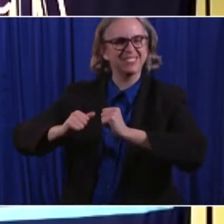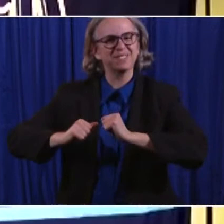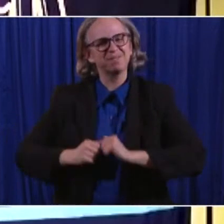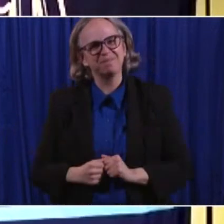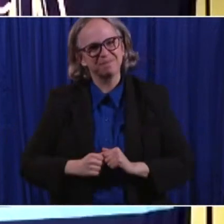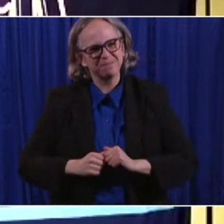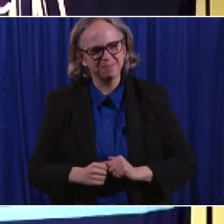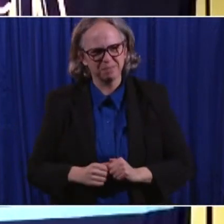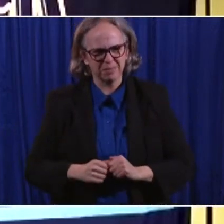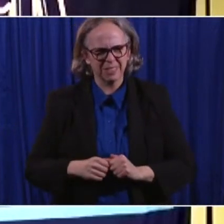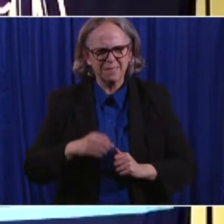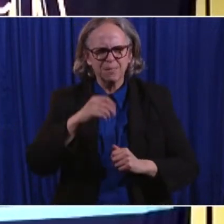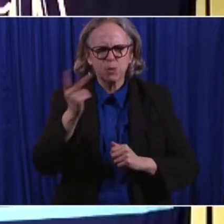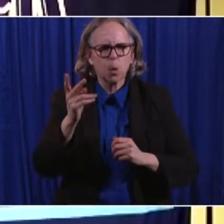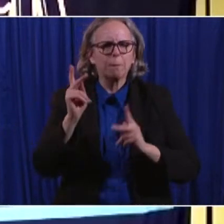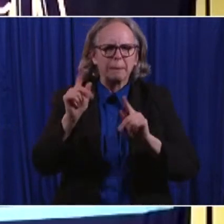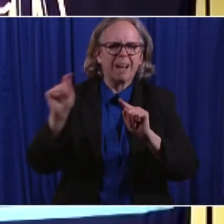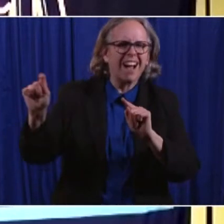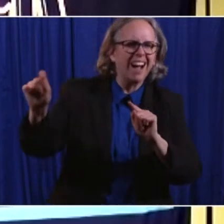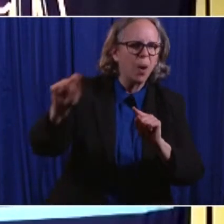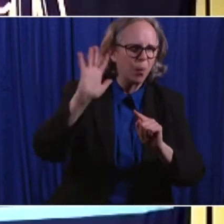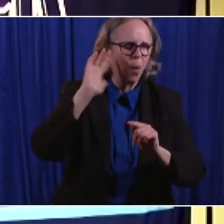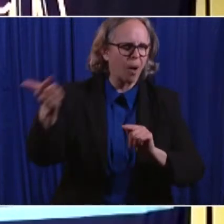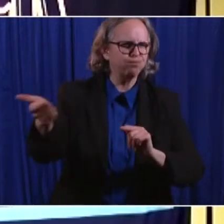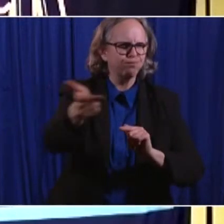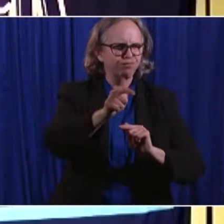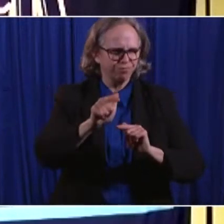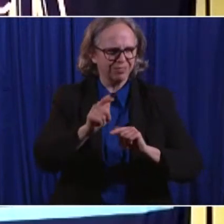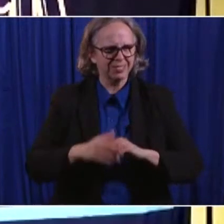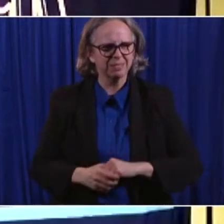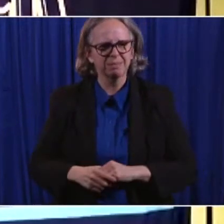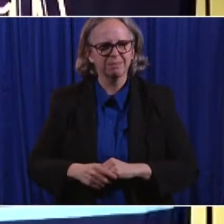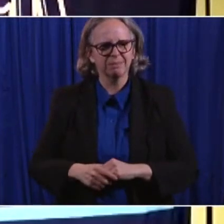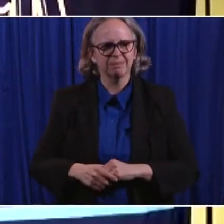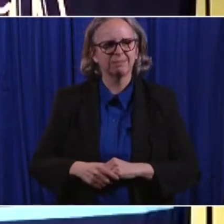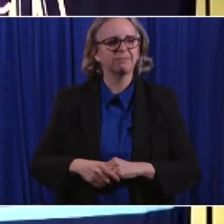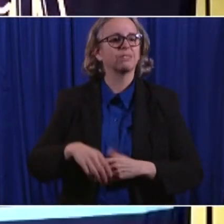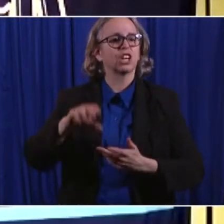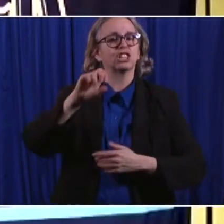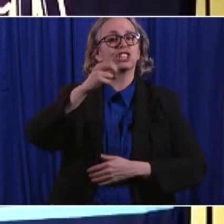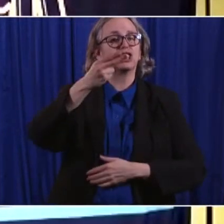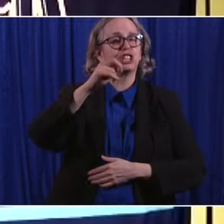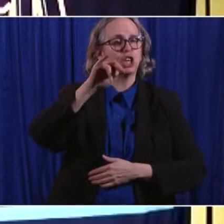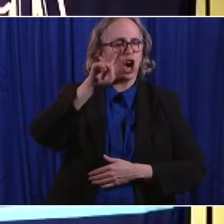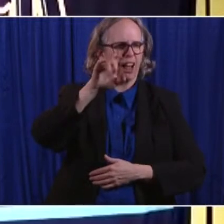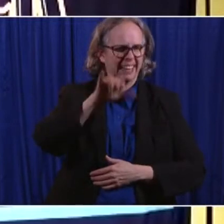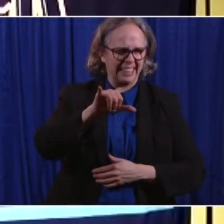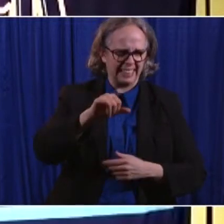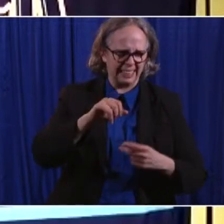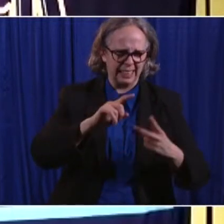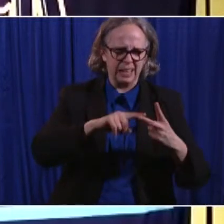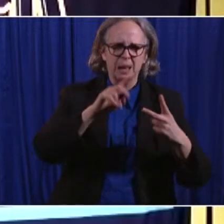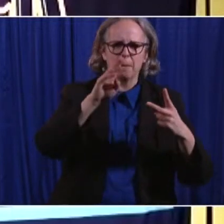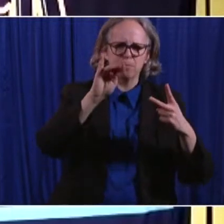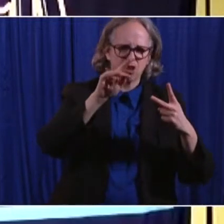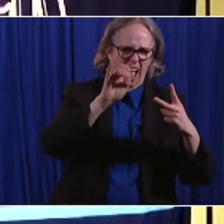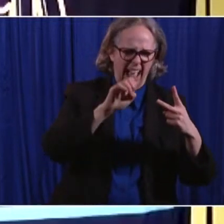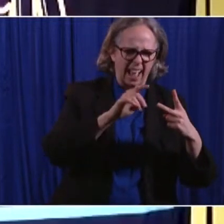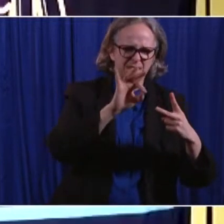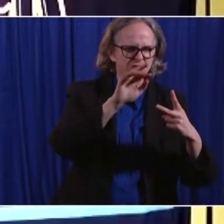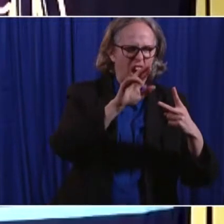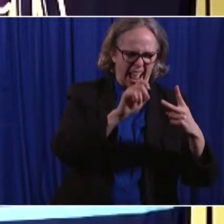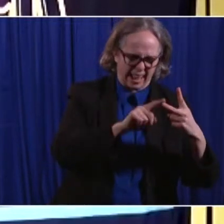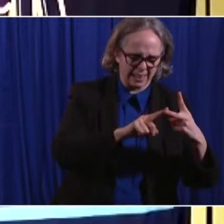couple of other folks here. Next we'll have Shirley Fry, who the three of us actually went to the same church growing up, and Shirley was